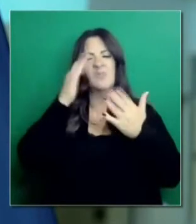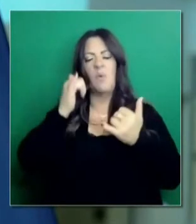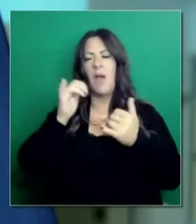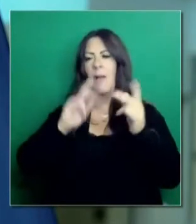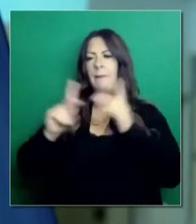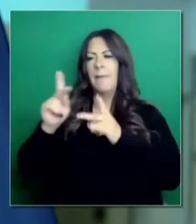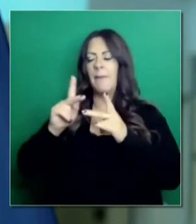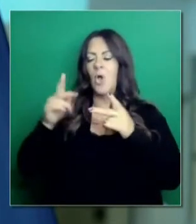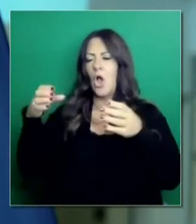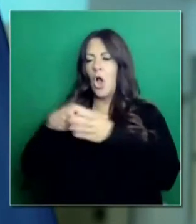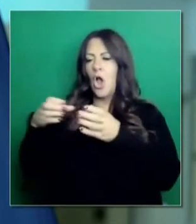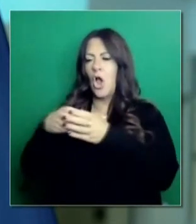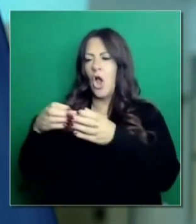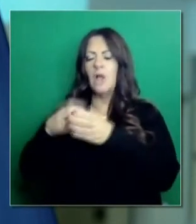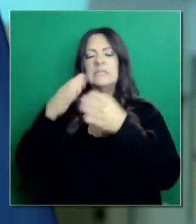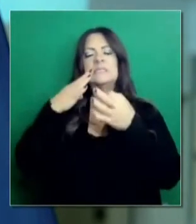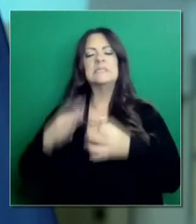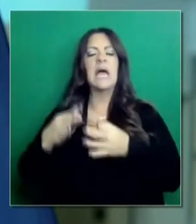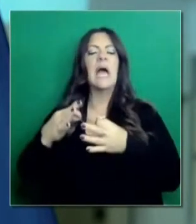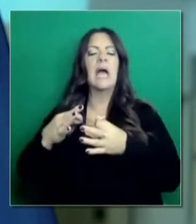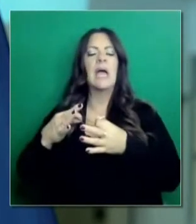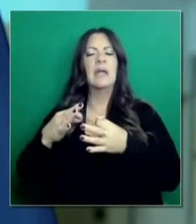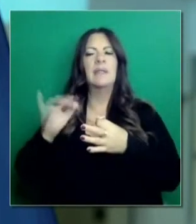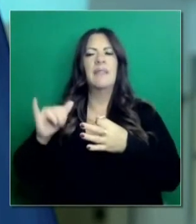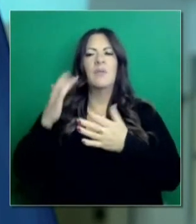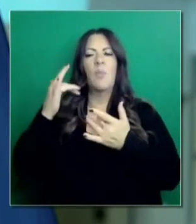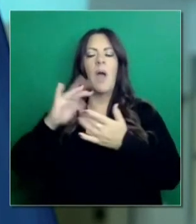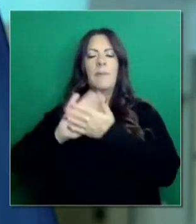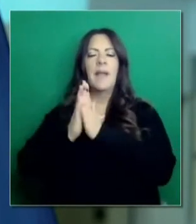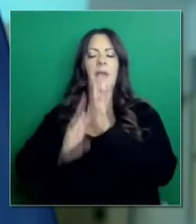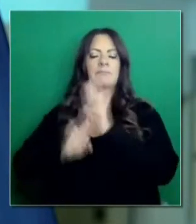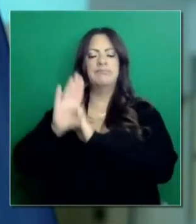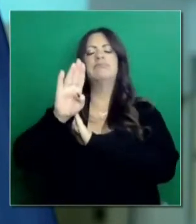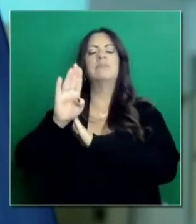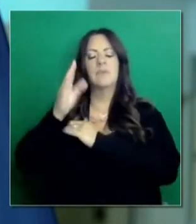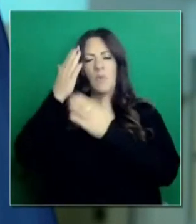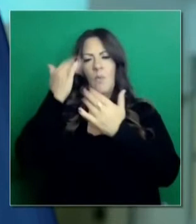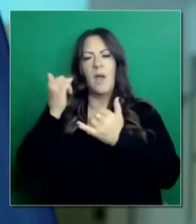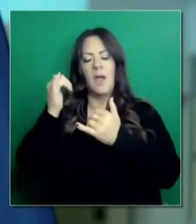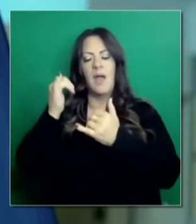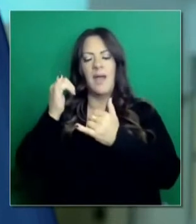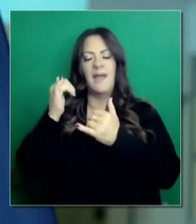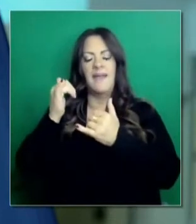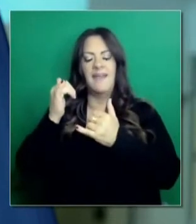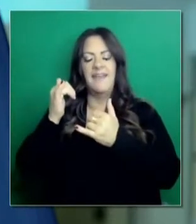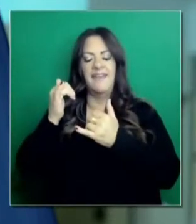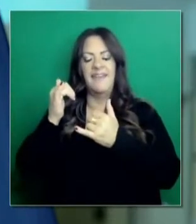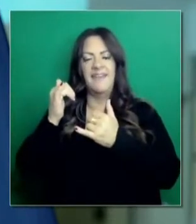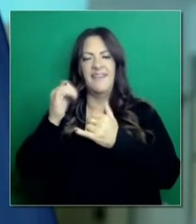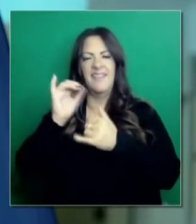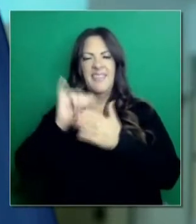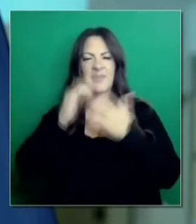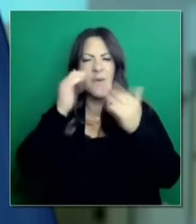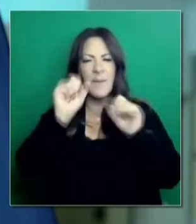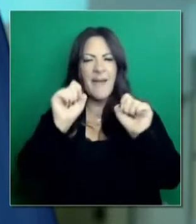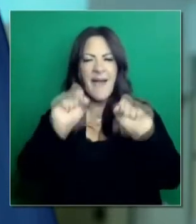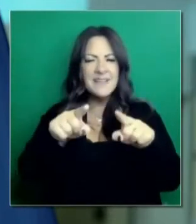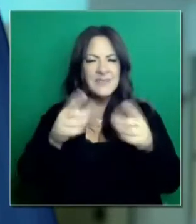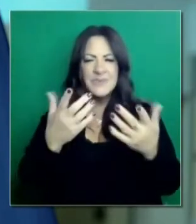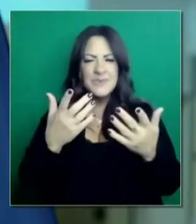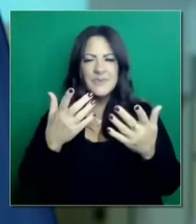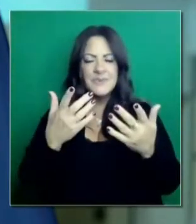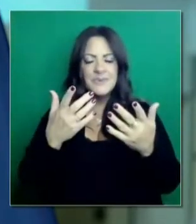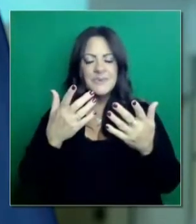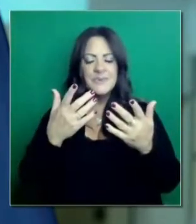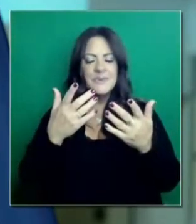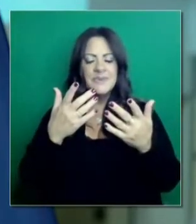here in Southern California. And I'm wondering if that's factoring into the decision. So looking at both sides of the coin here, if I could get you and Dr. Galley to weigh in